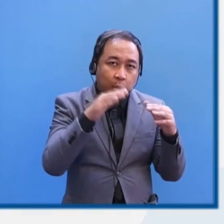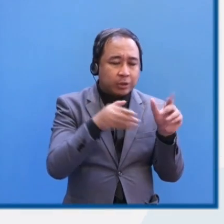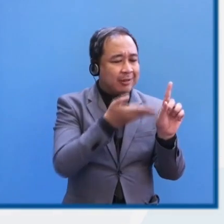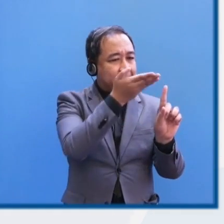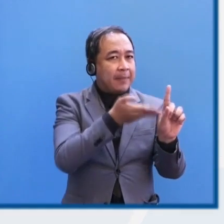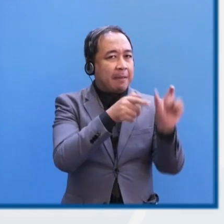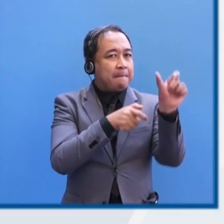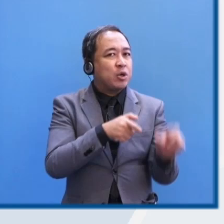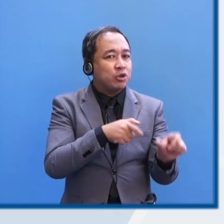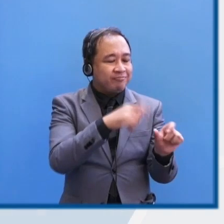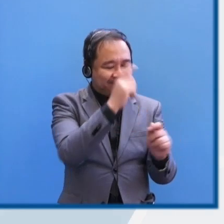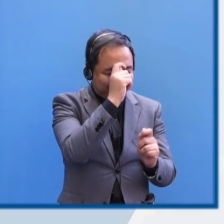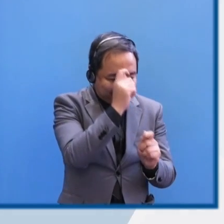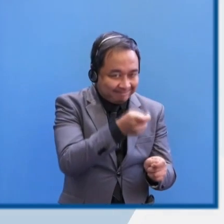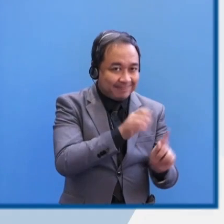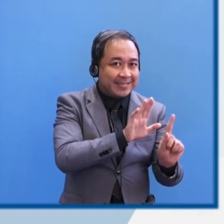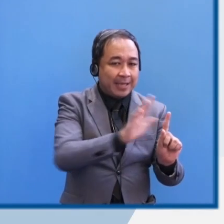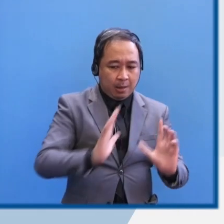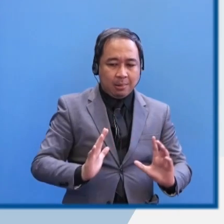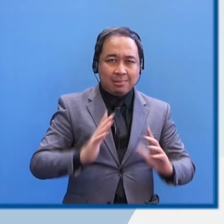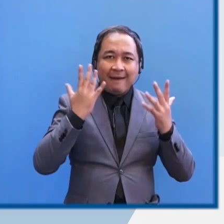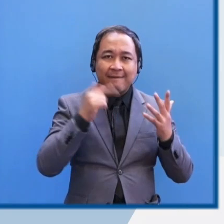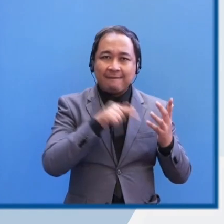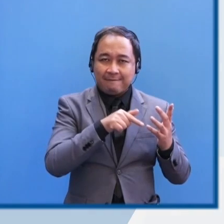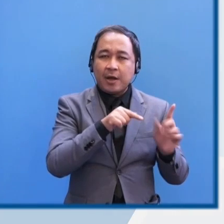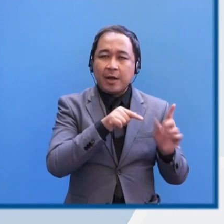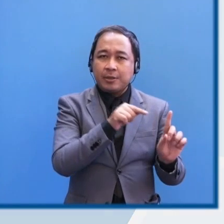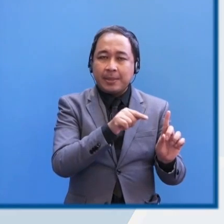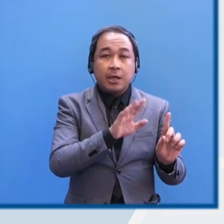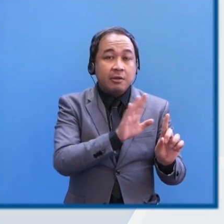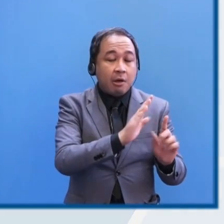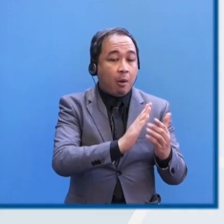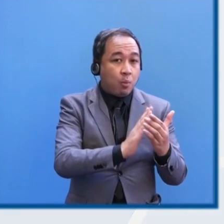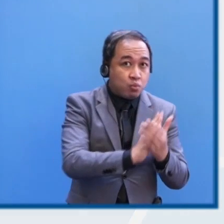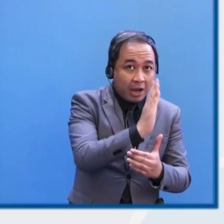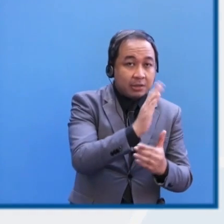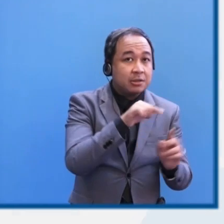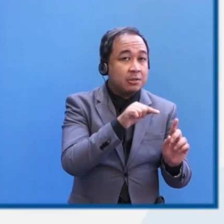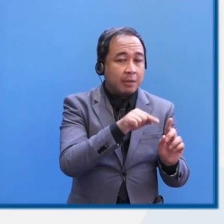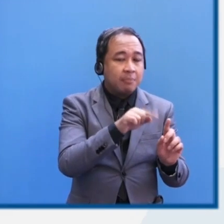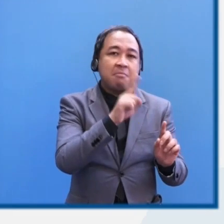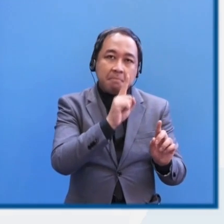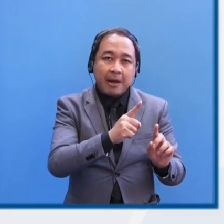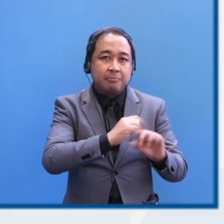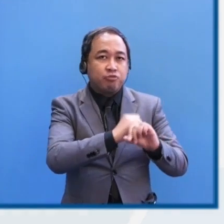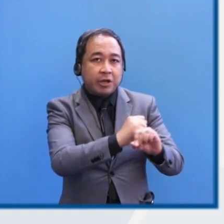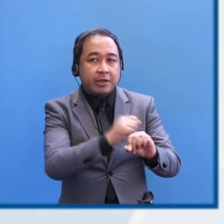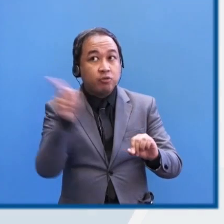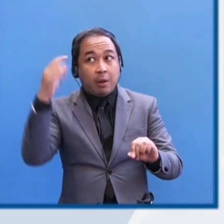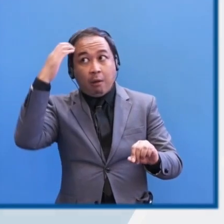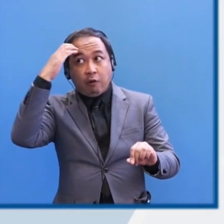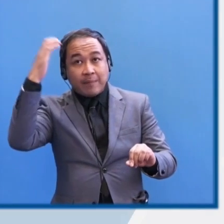And rights are to be protected, respected, fulfilled by the state, by the ministry.